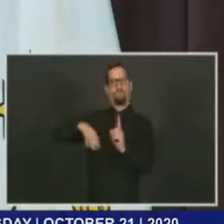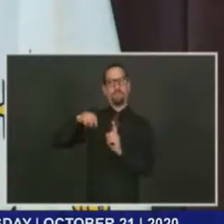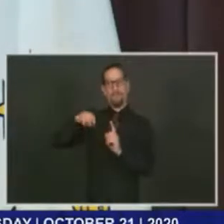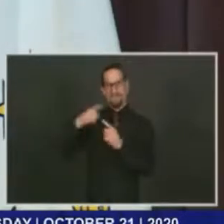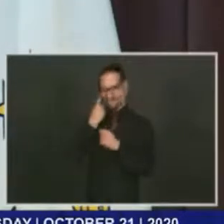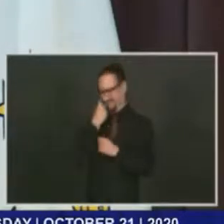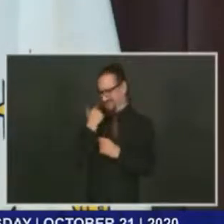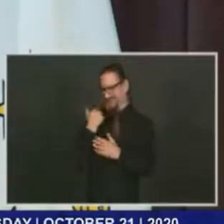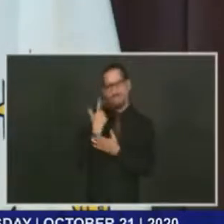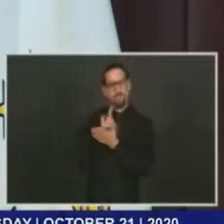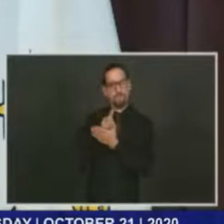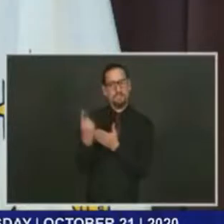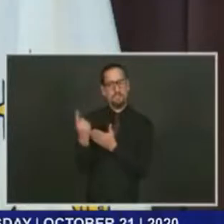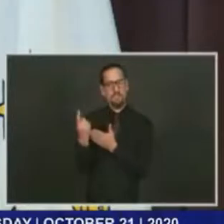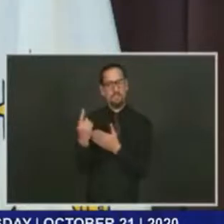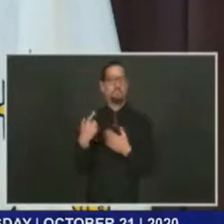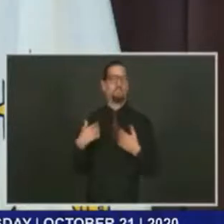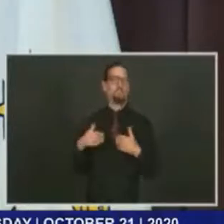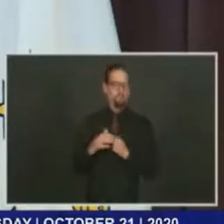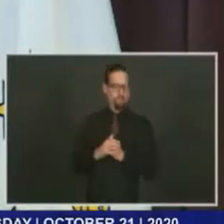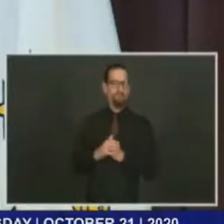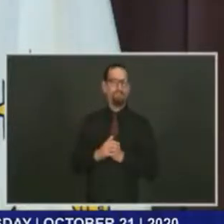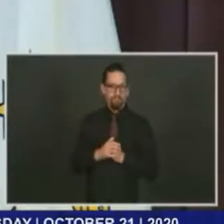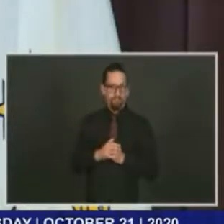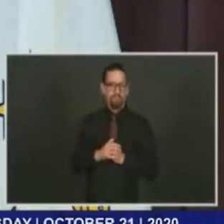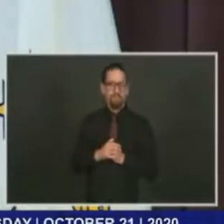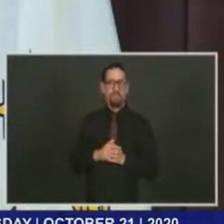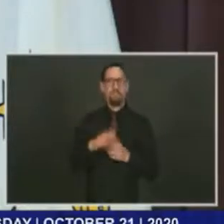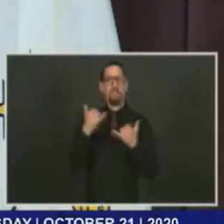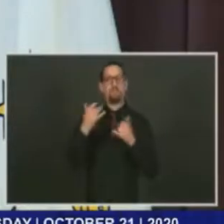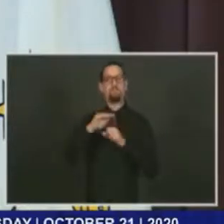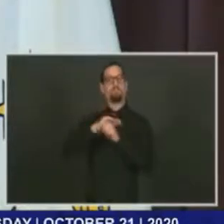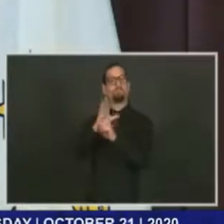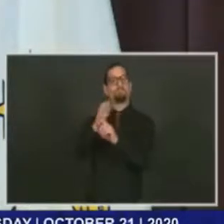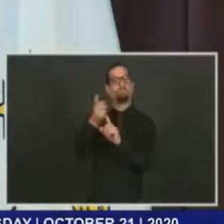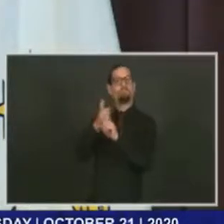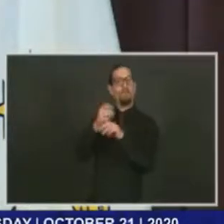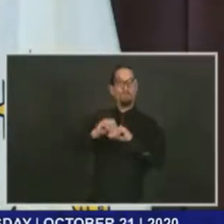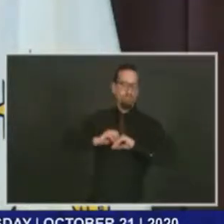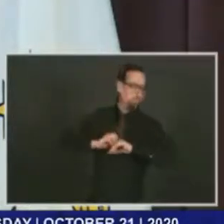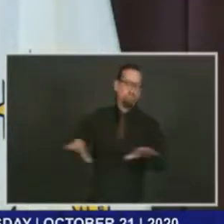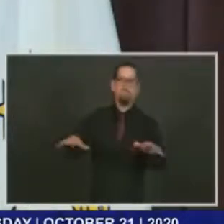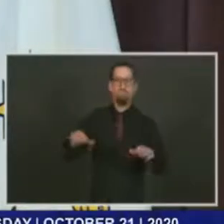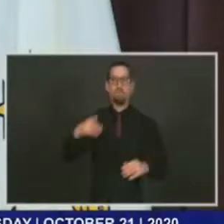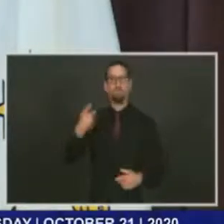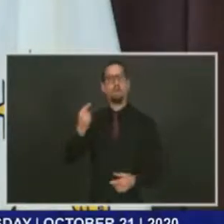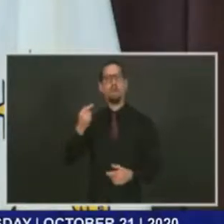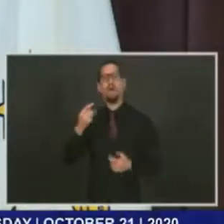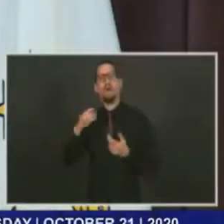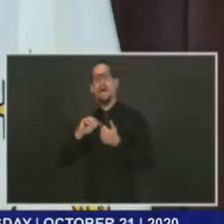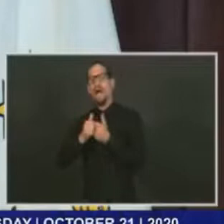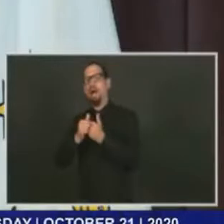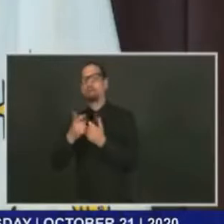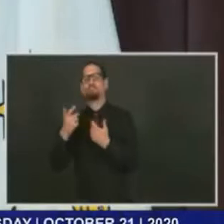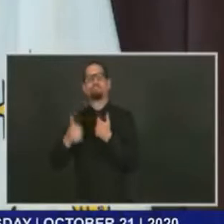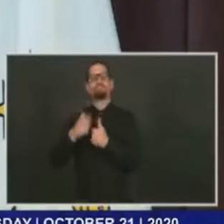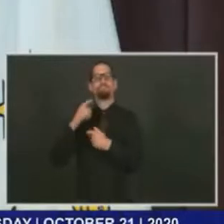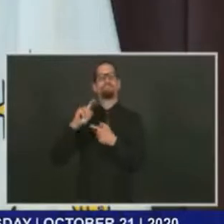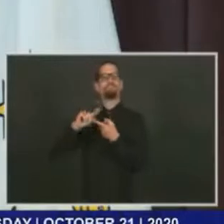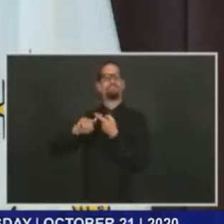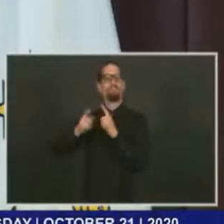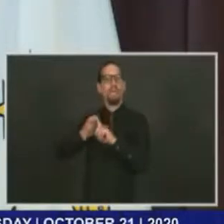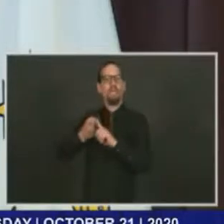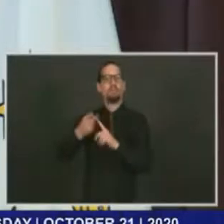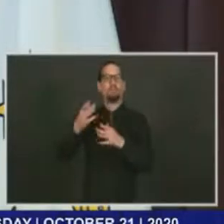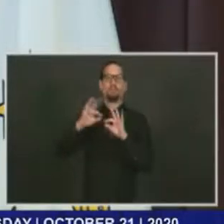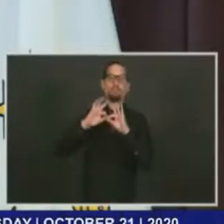period. While transmission in informal settings between acquaintances and friends continues to drive our case